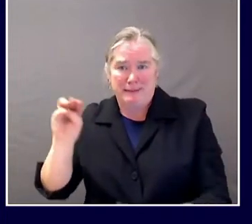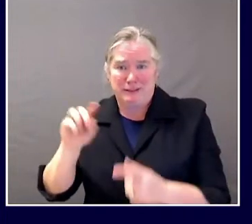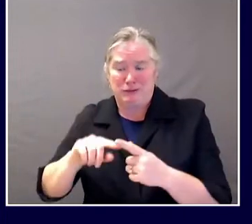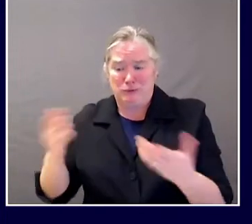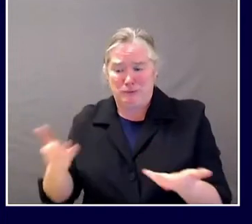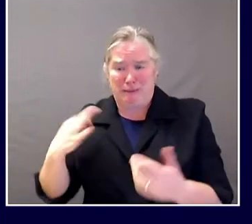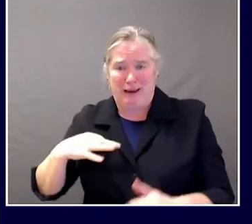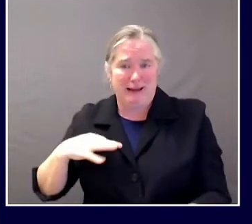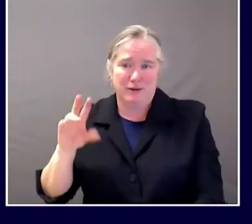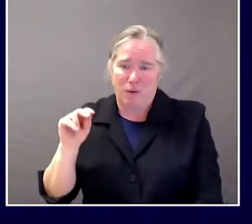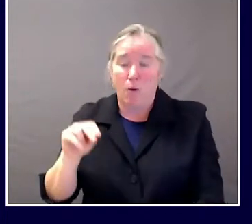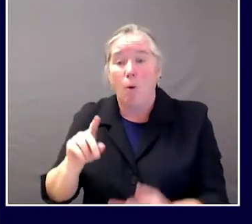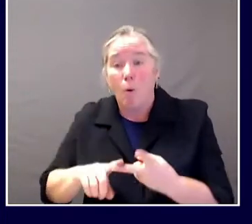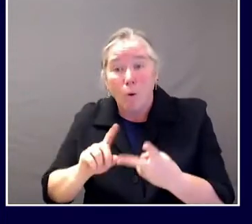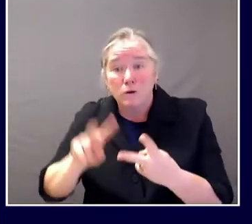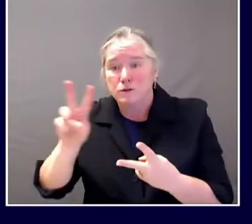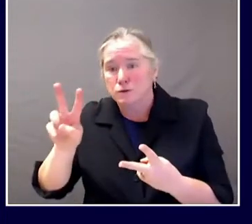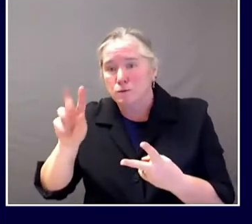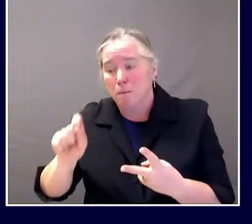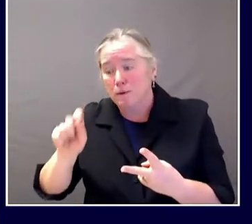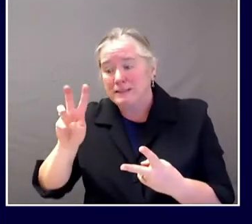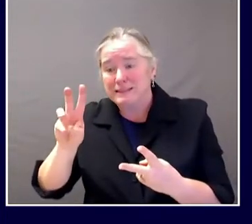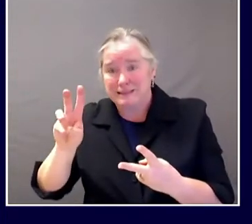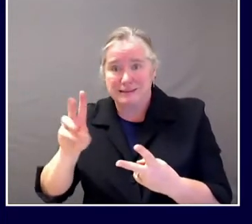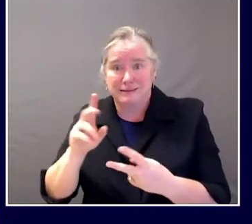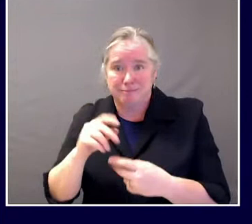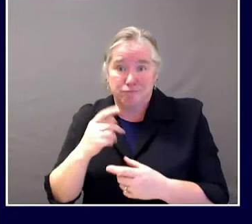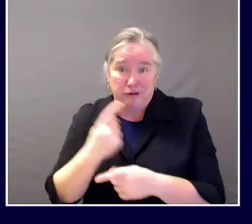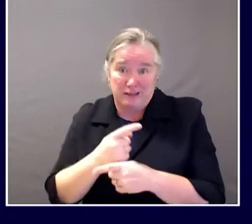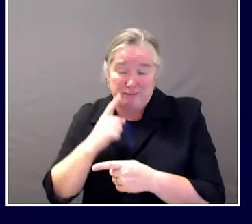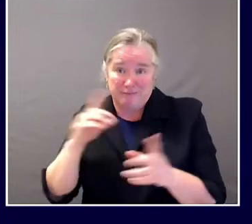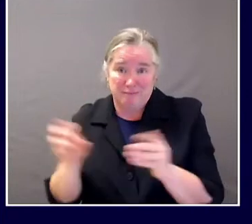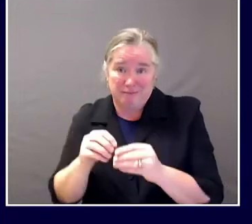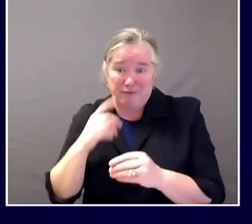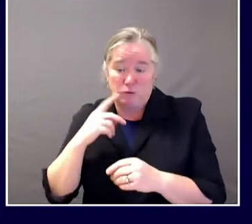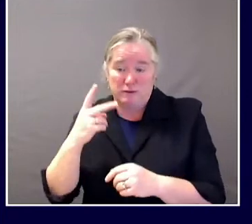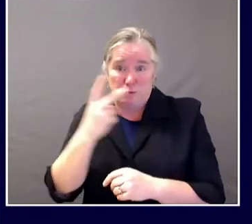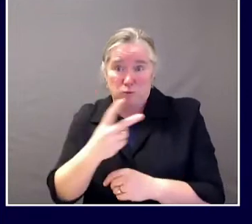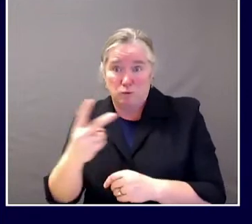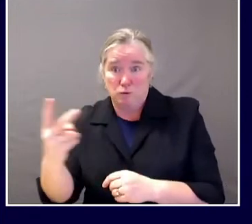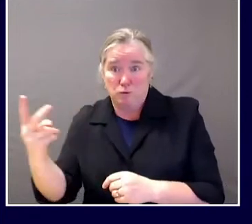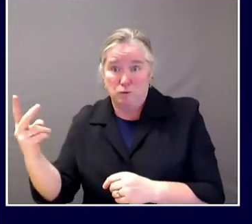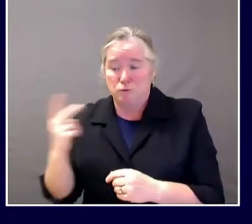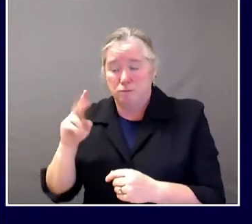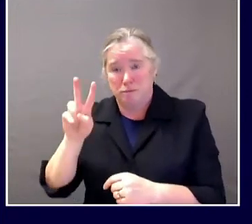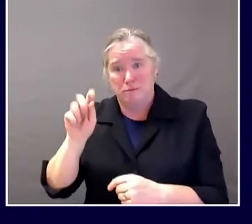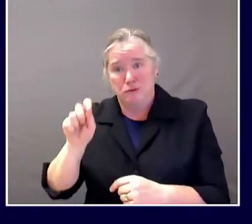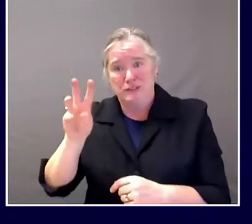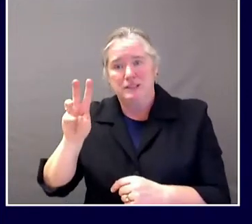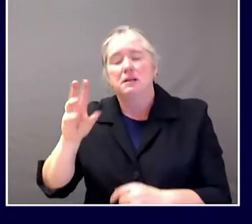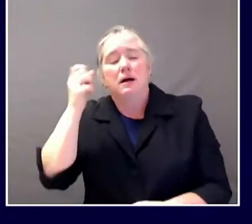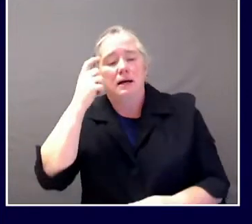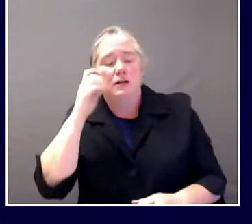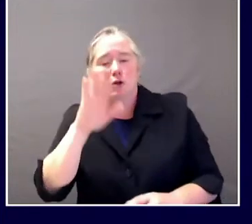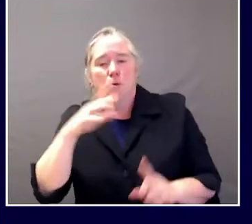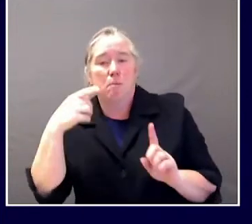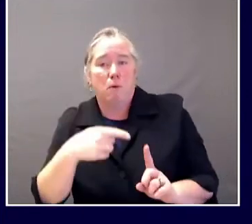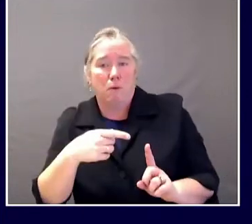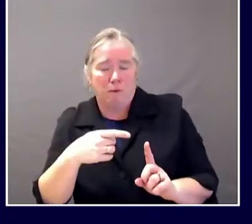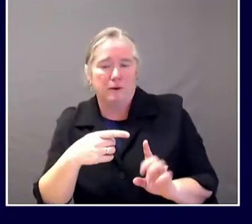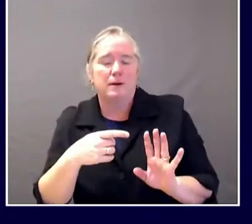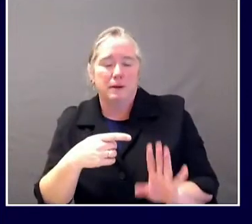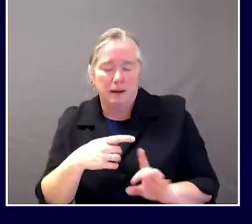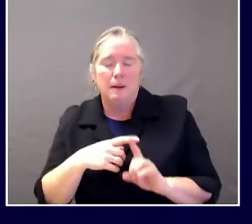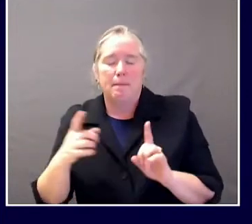alone 2.6 million doses that we would fully need to vaccinate anybody. So I understand where your question's going, but we should just be